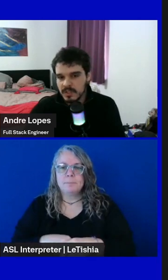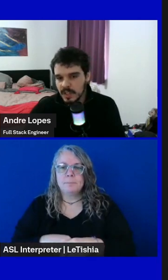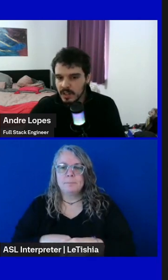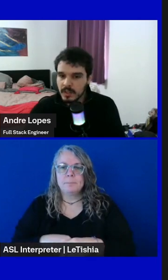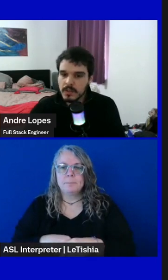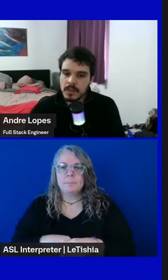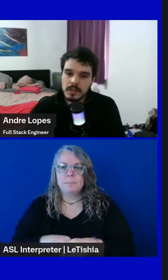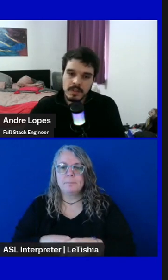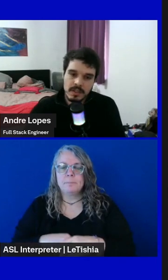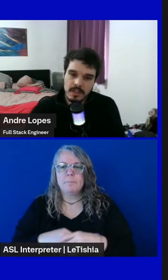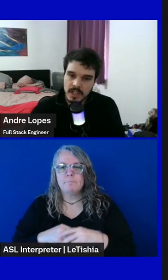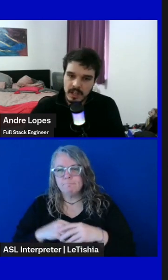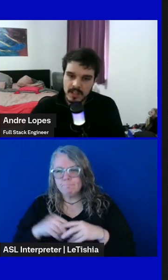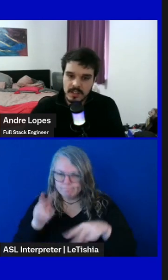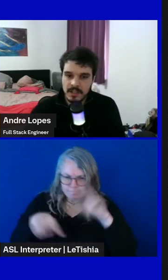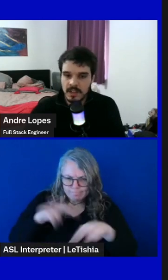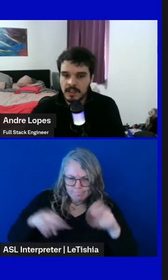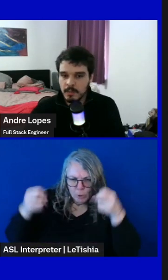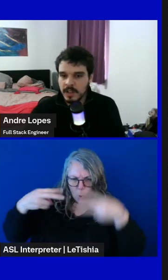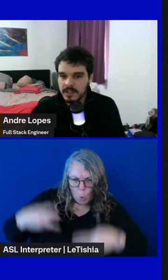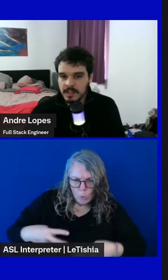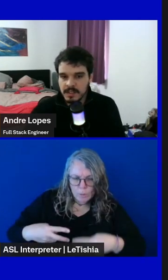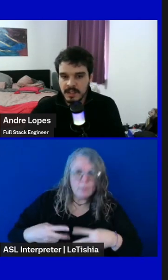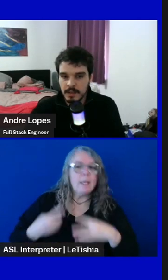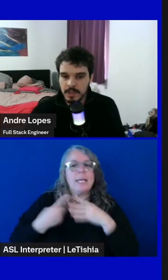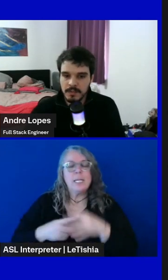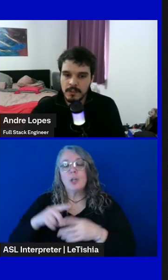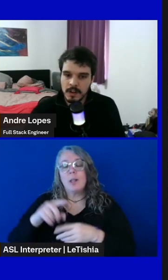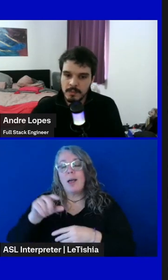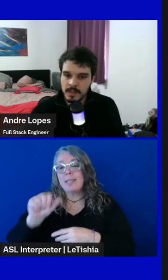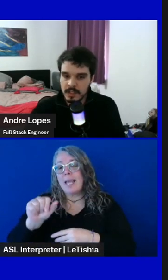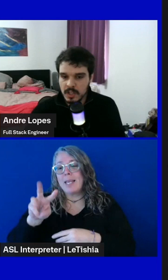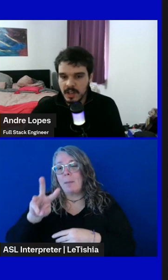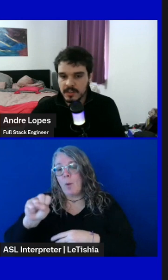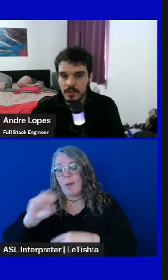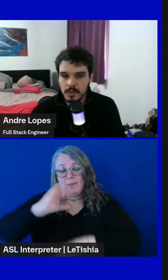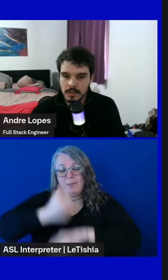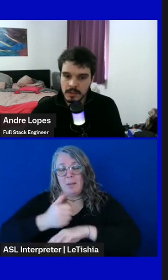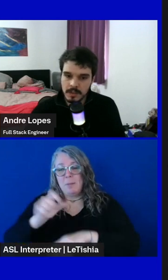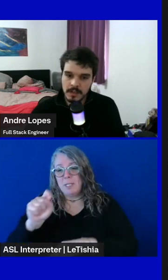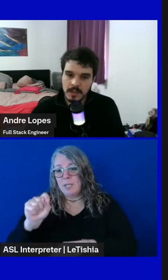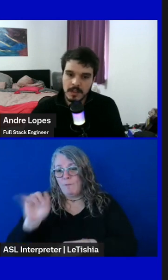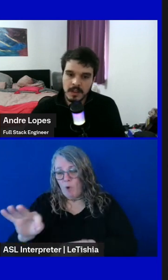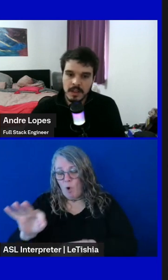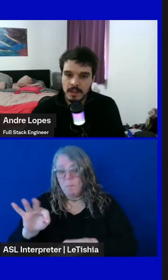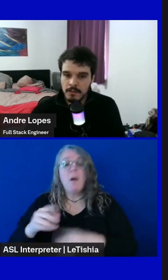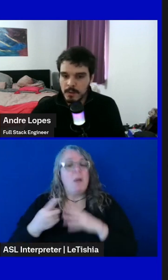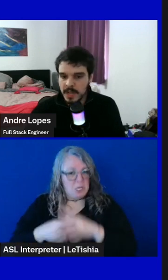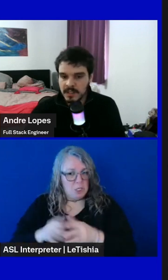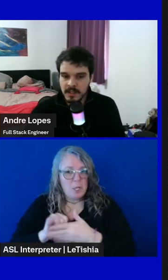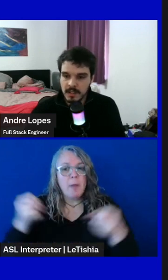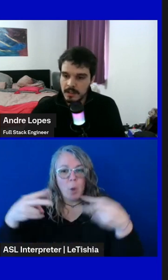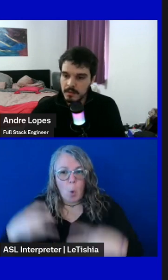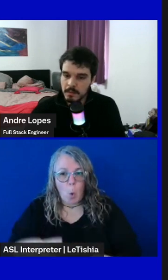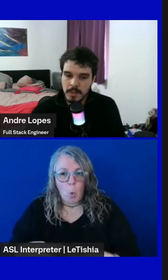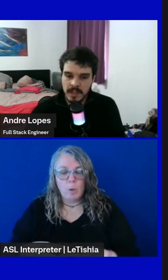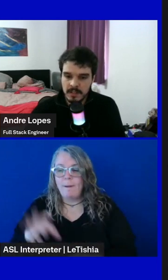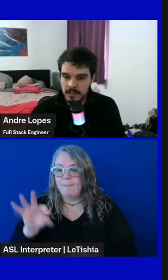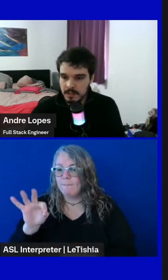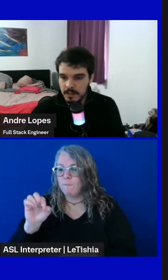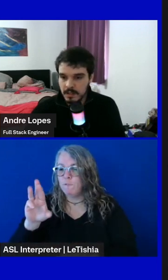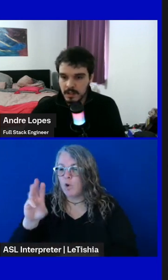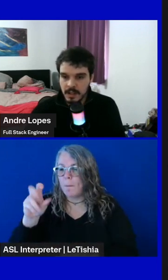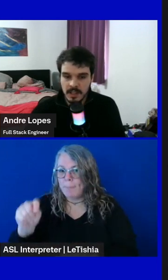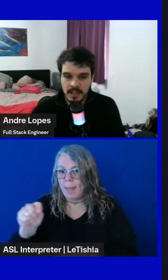Then we just check out the code, initialize AWS, set up Terraform, initialize the code, format,